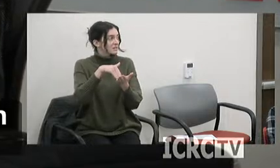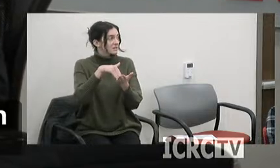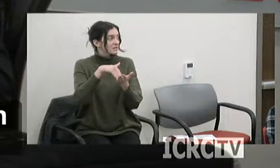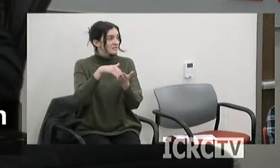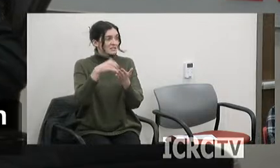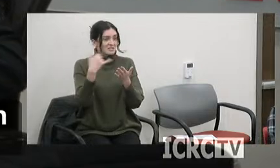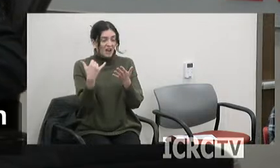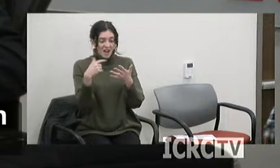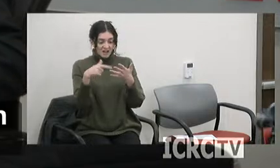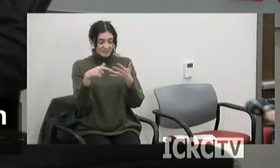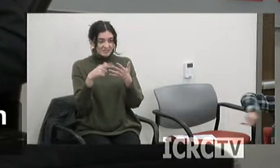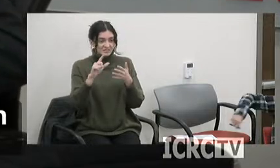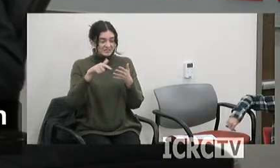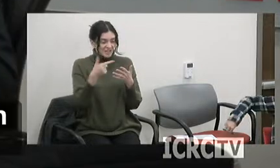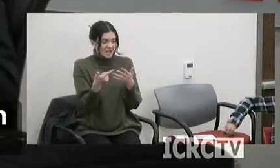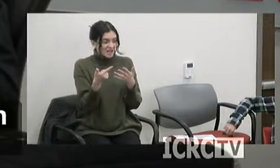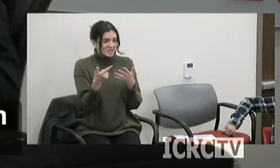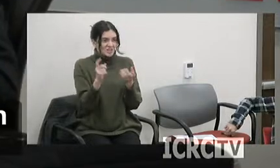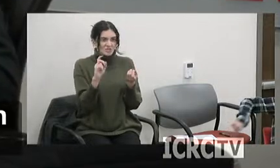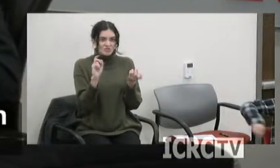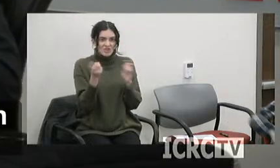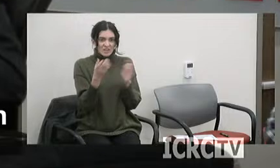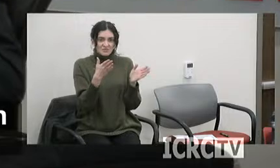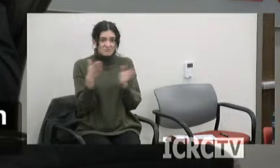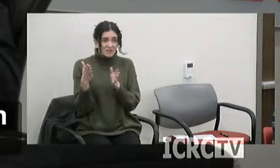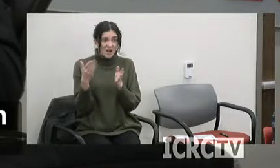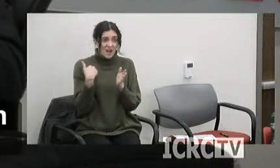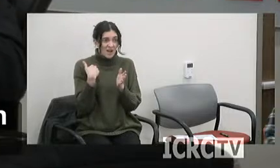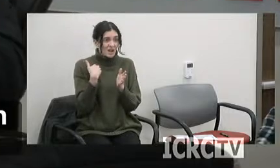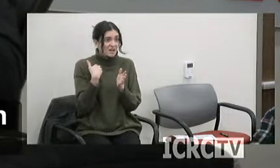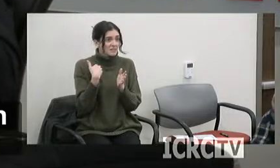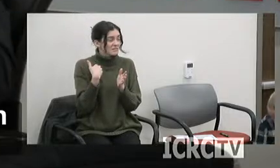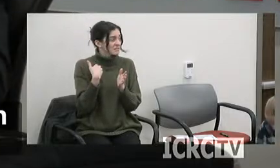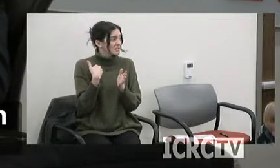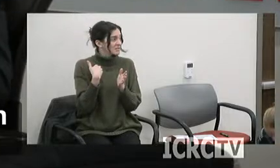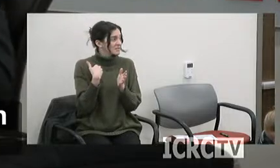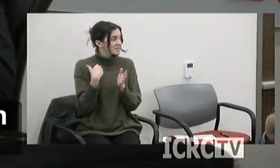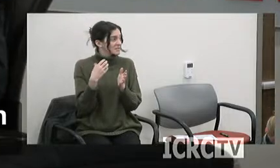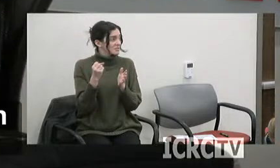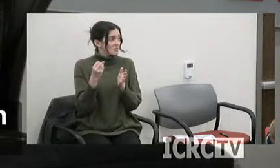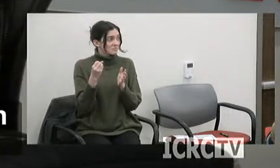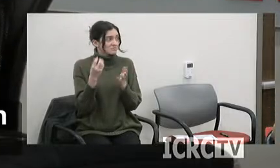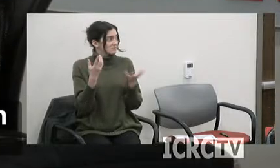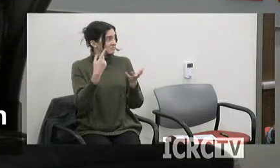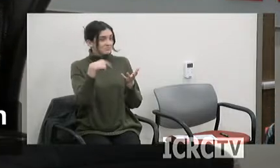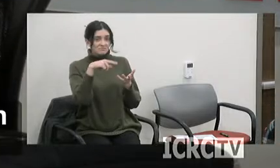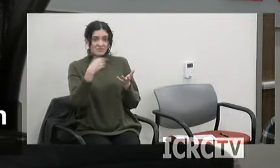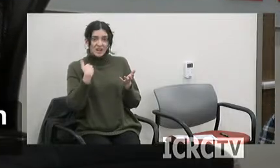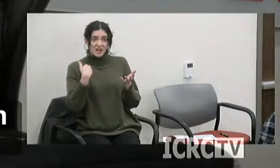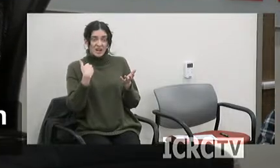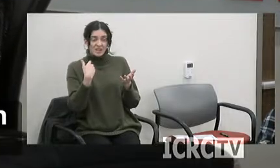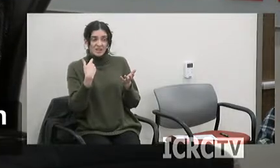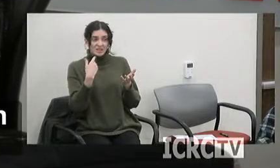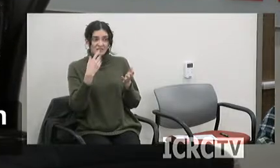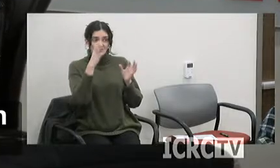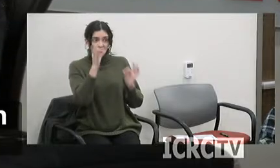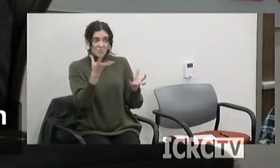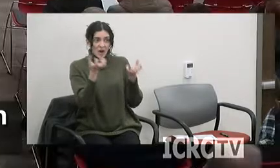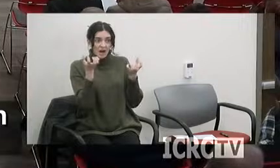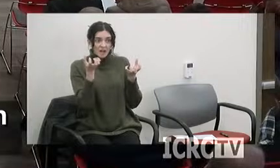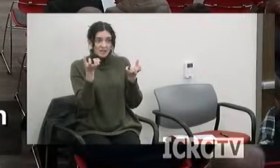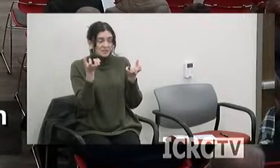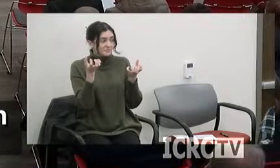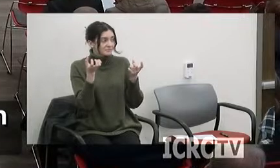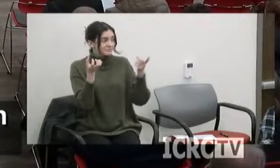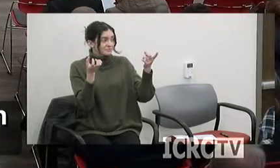changes in the agenda. I believe I was informed that we have two, so whoever wants to make a motion, please feel free.